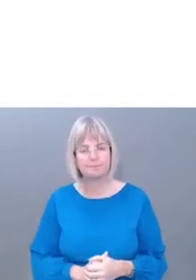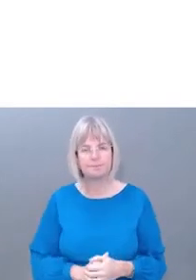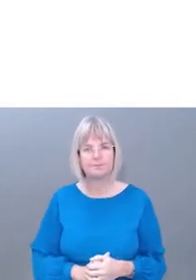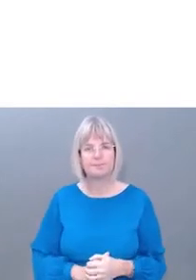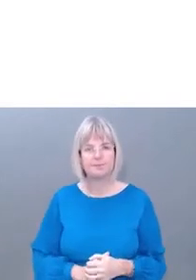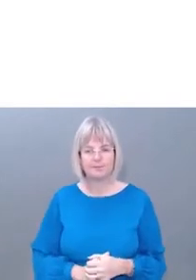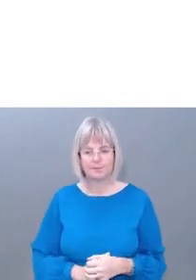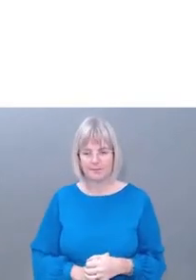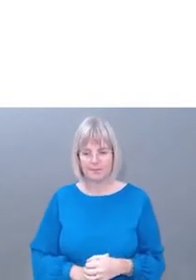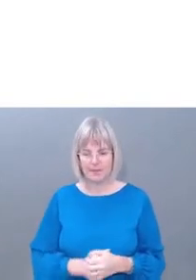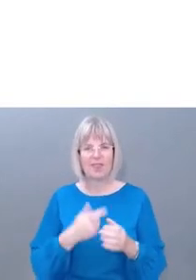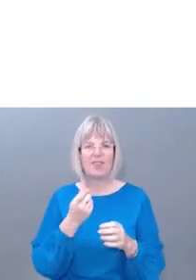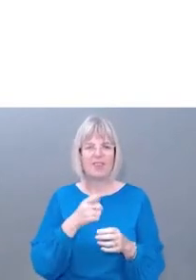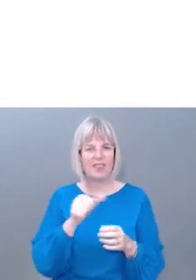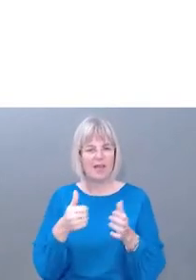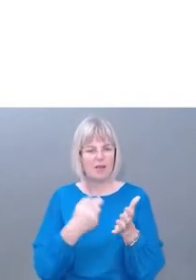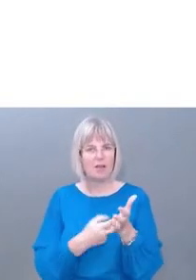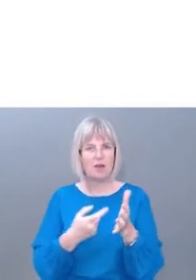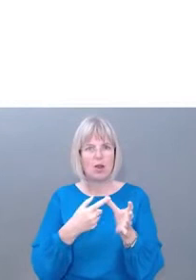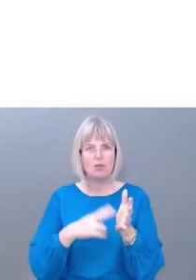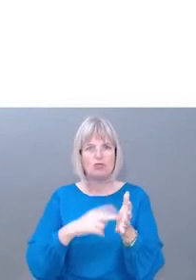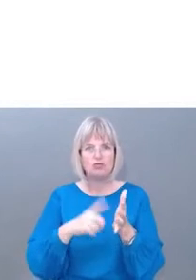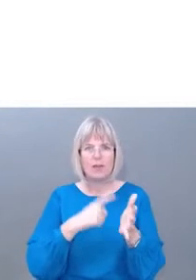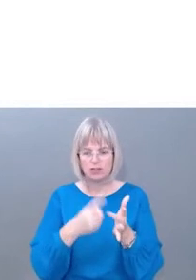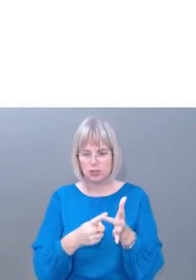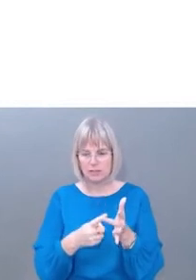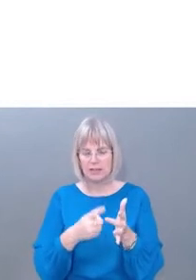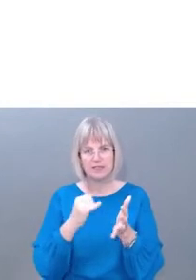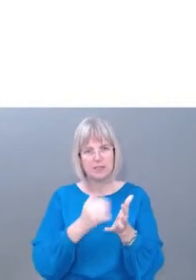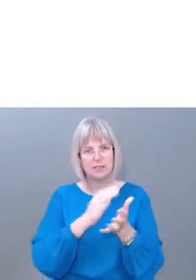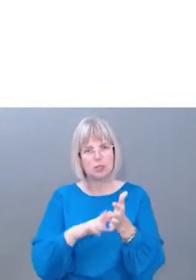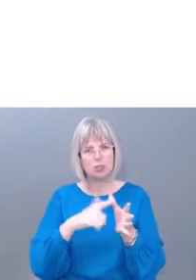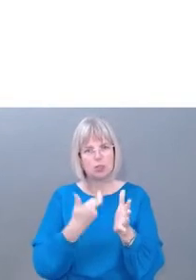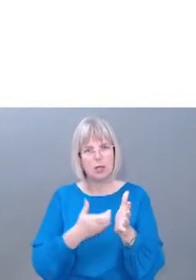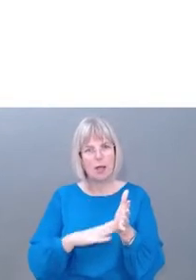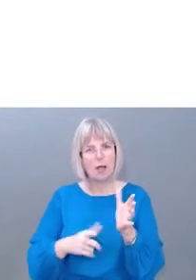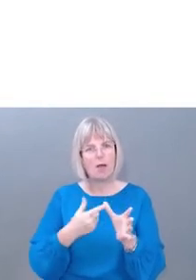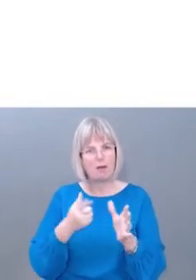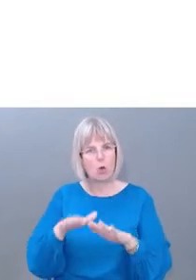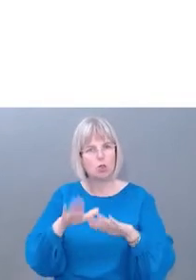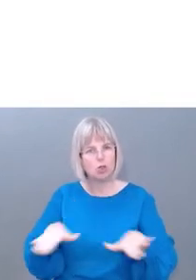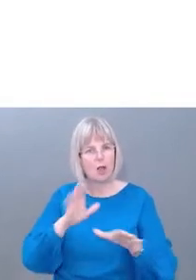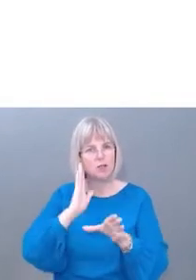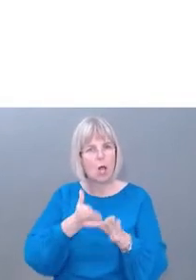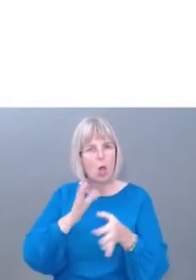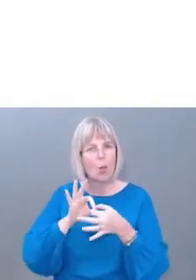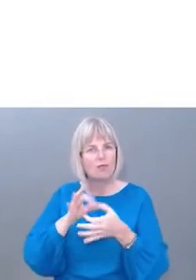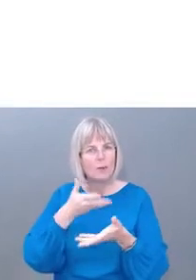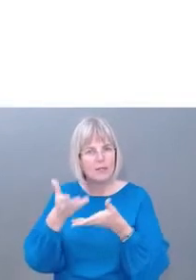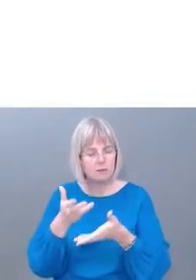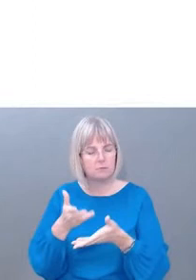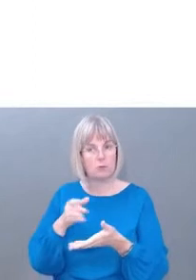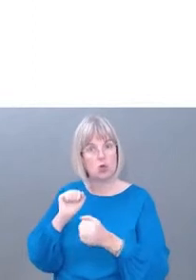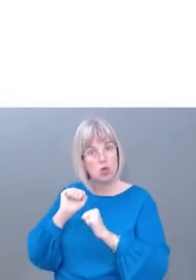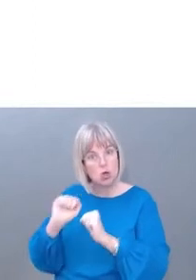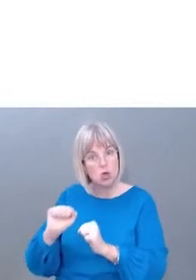similar initiatives in child psychotherapy and share some of her thoughts and perspectives about the journey she's been through and the process of walking the